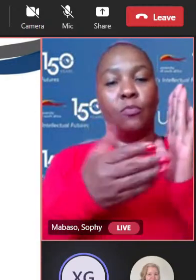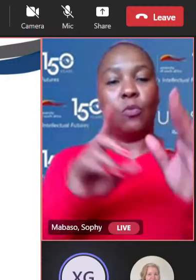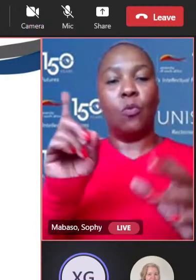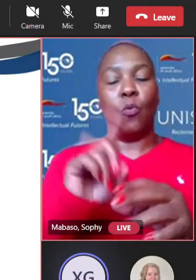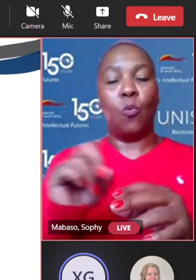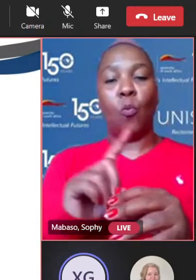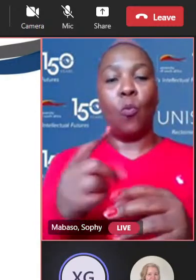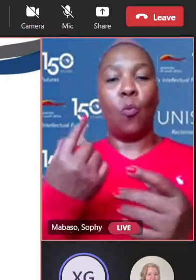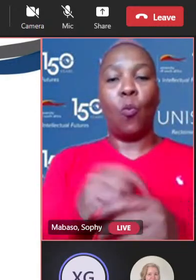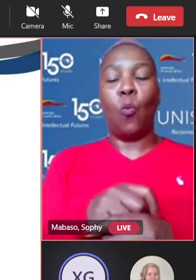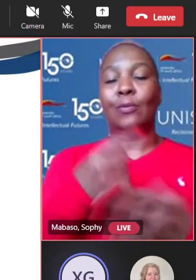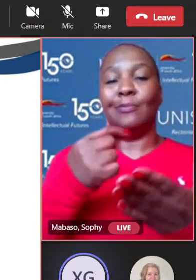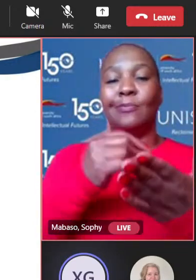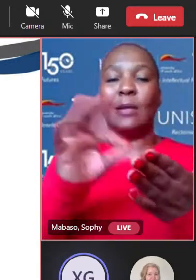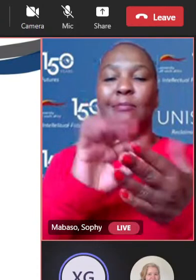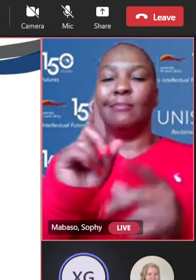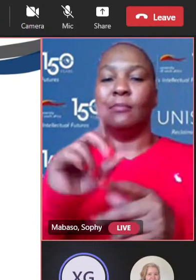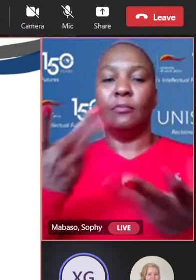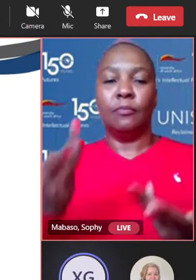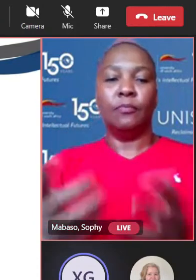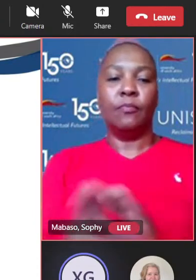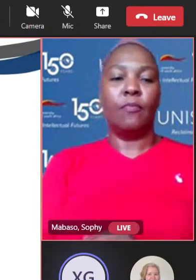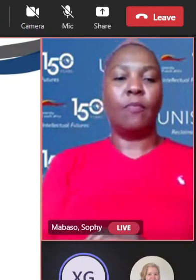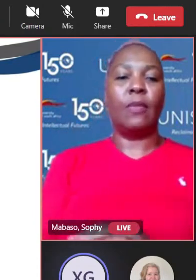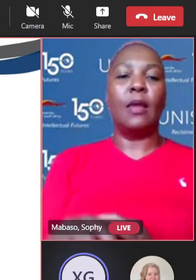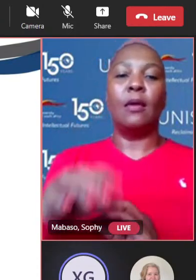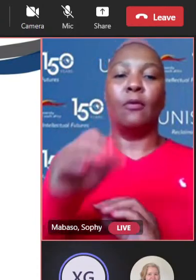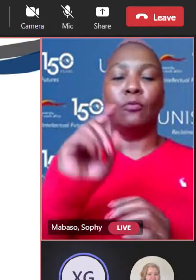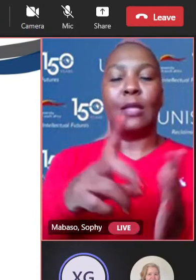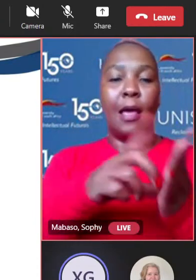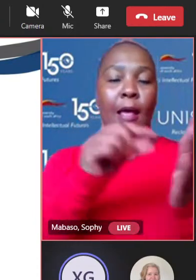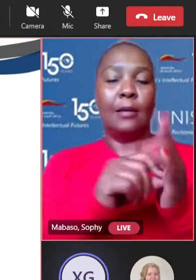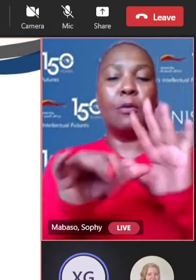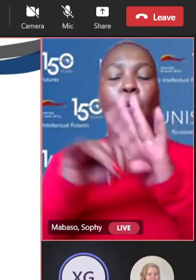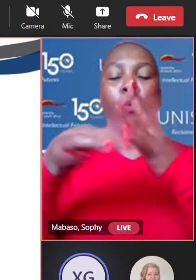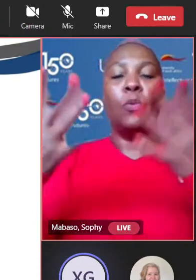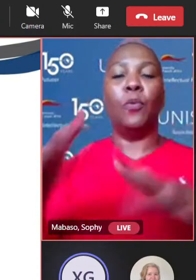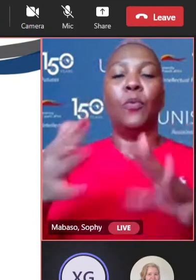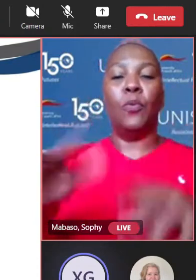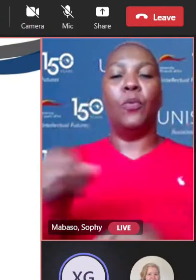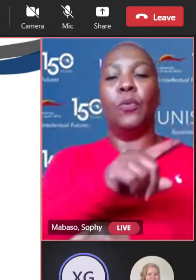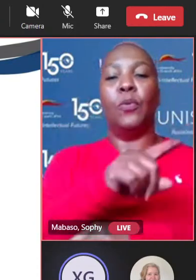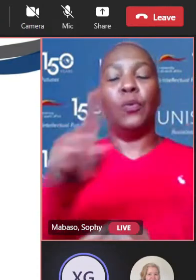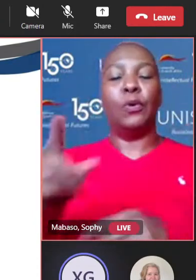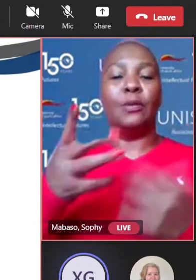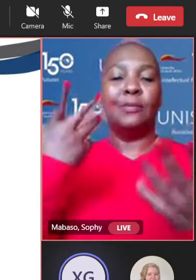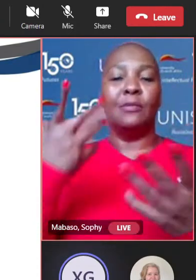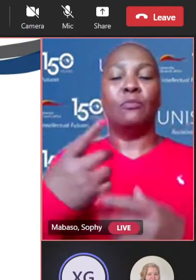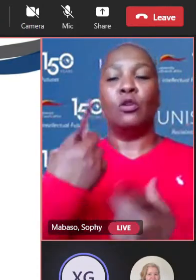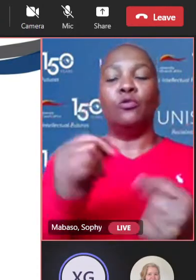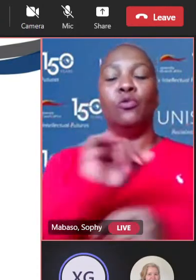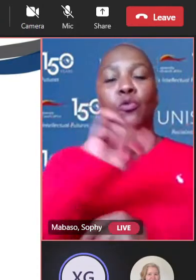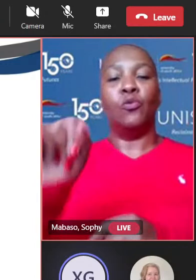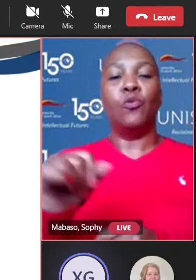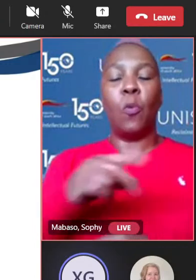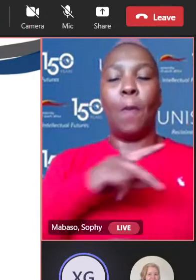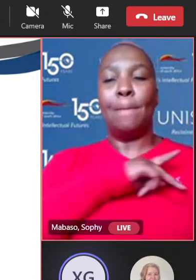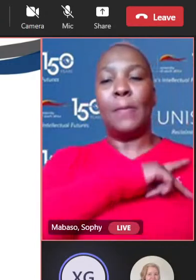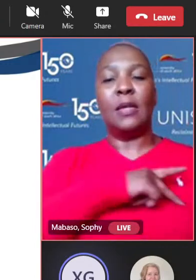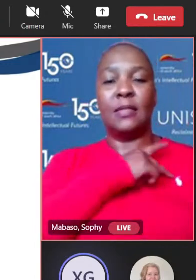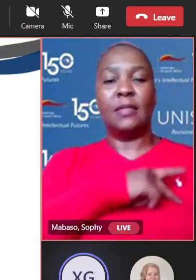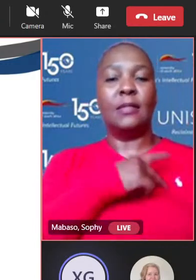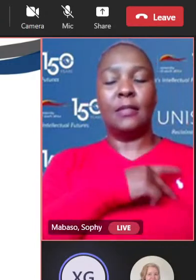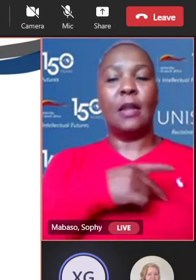are. And you also will have a calendar, which is very important for you. You also must do your own personal or study plan from